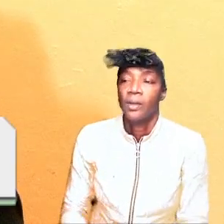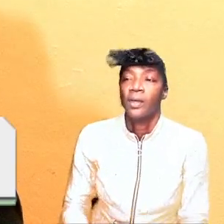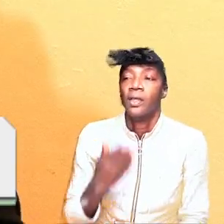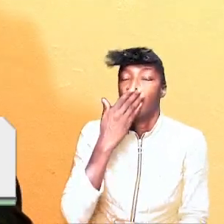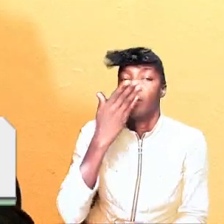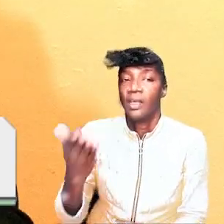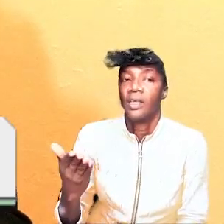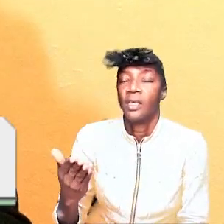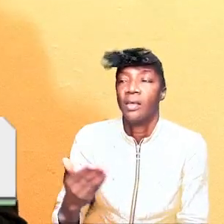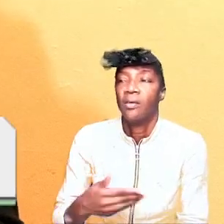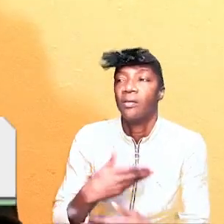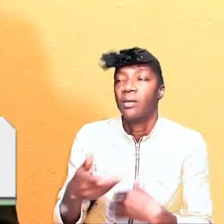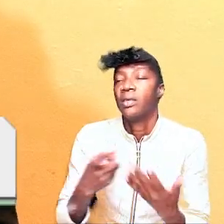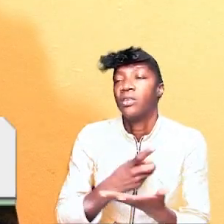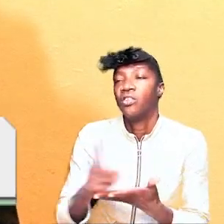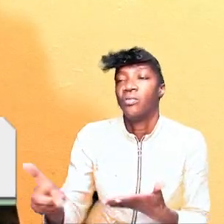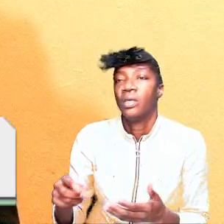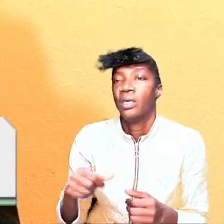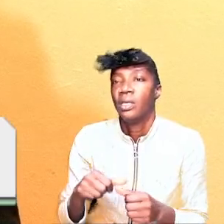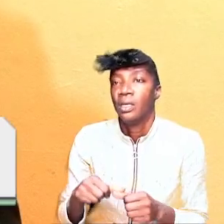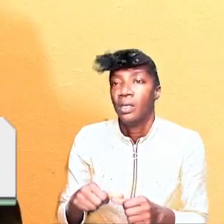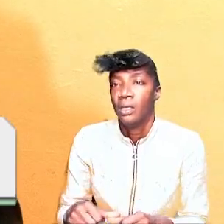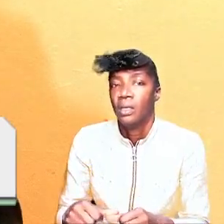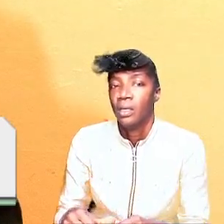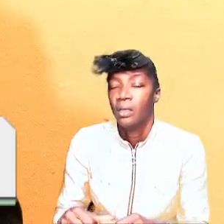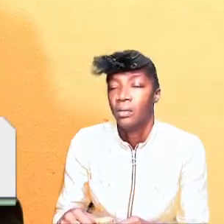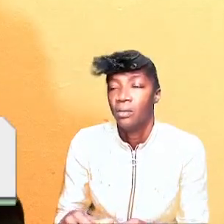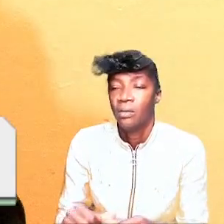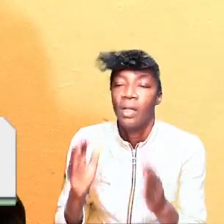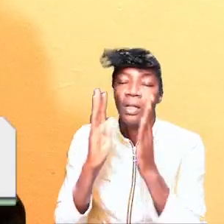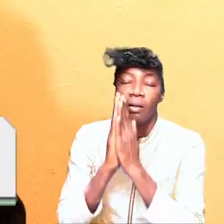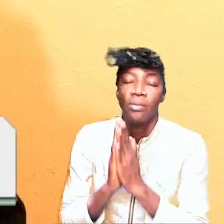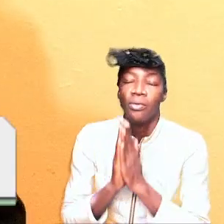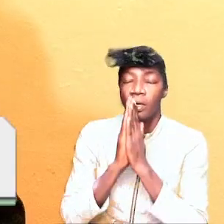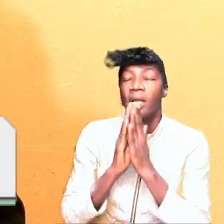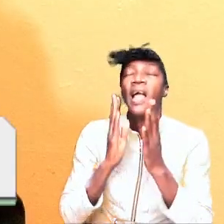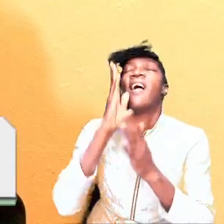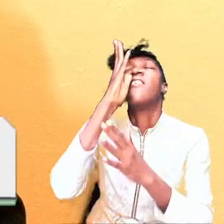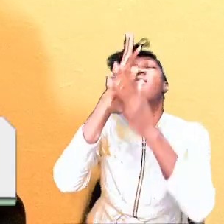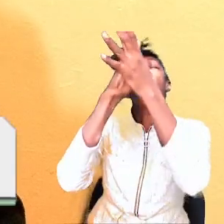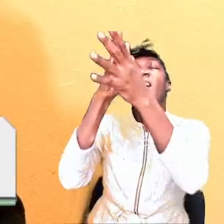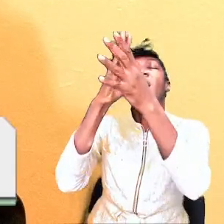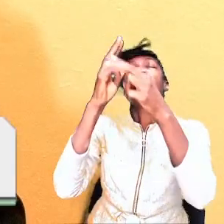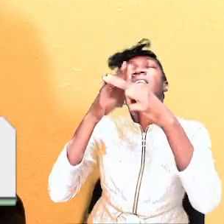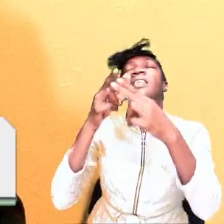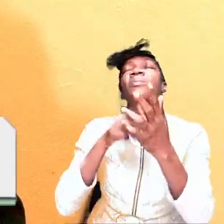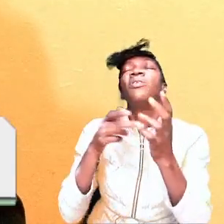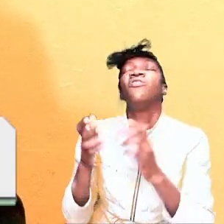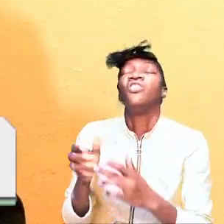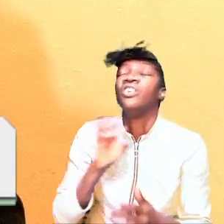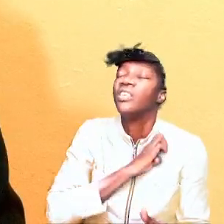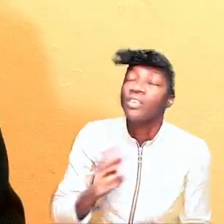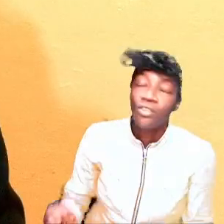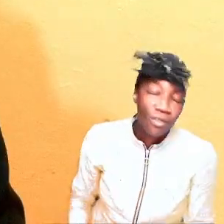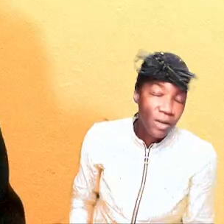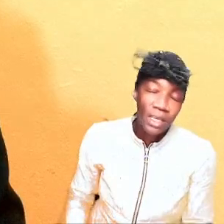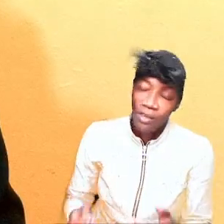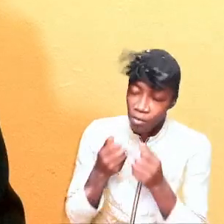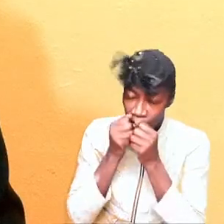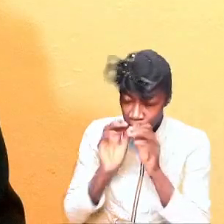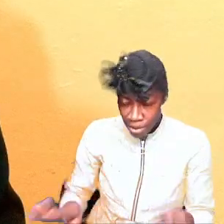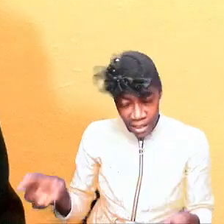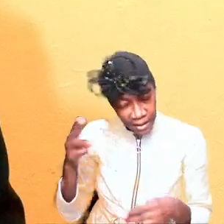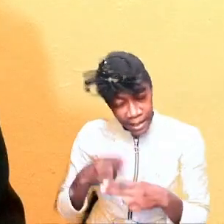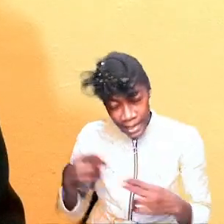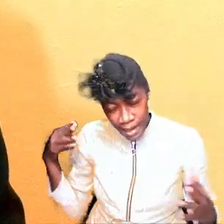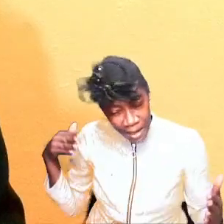next week we will pick up. Just bow your heads while I dismiss in prayer. Father, in the name of Jesus Christ, we want to bless your name